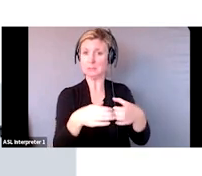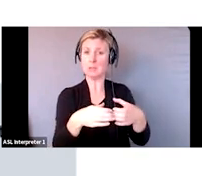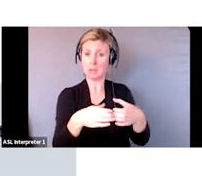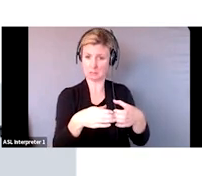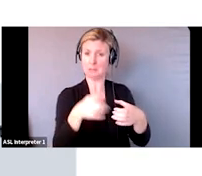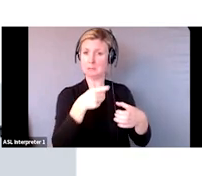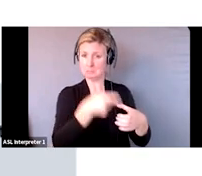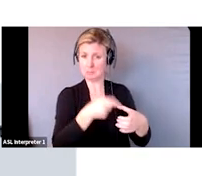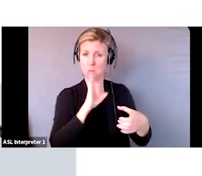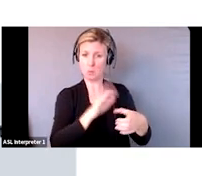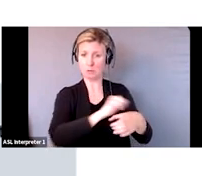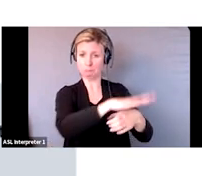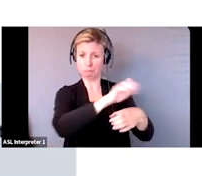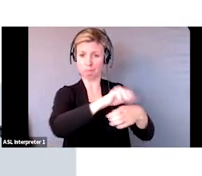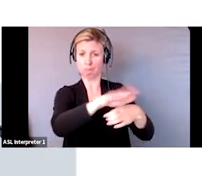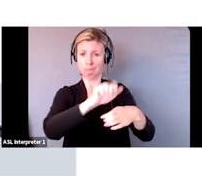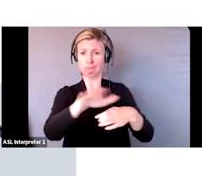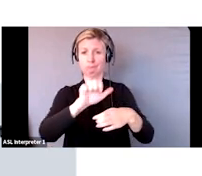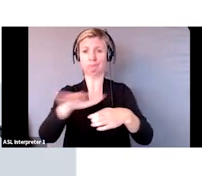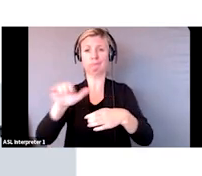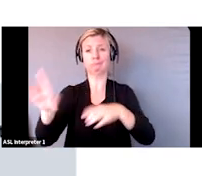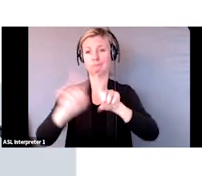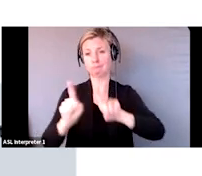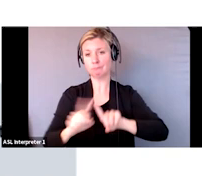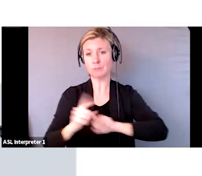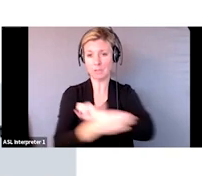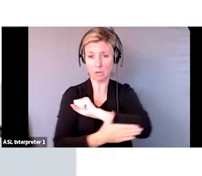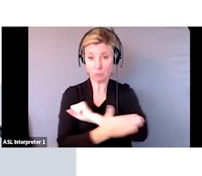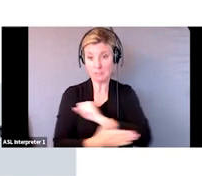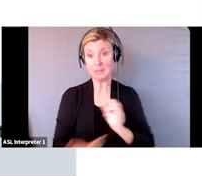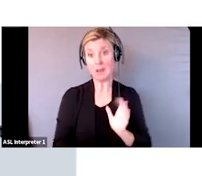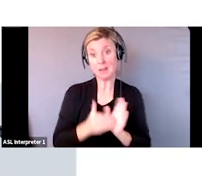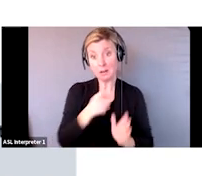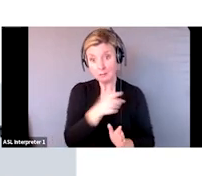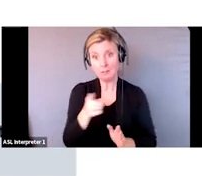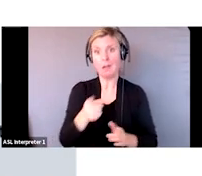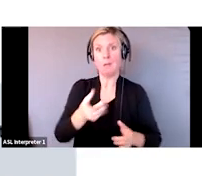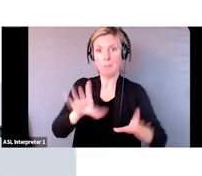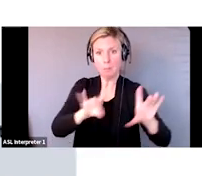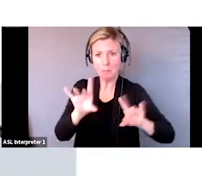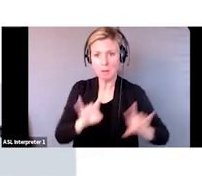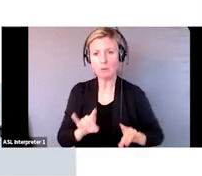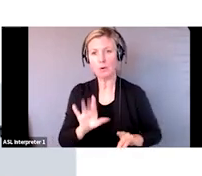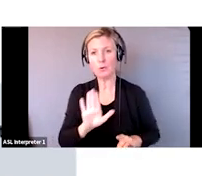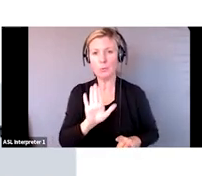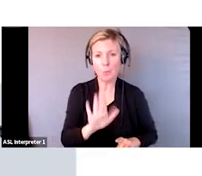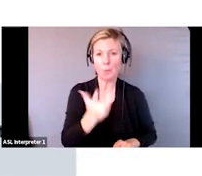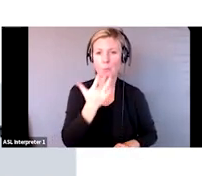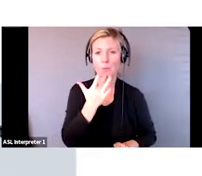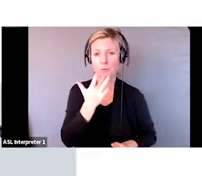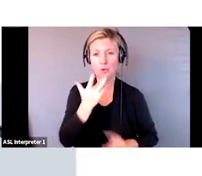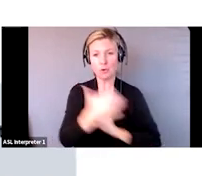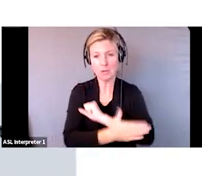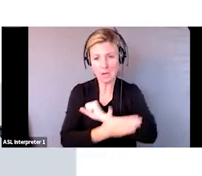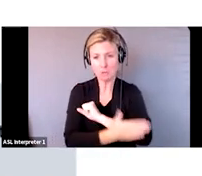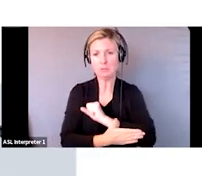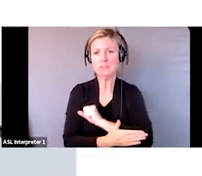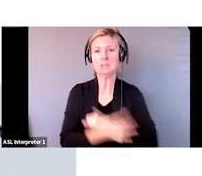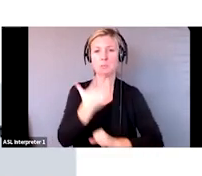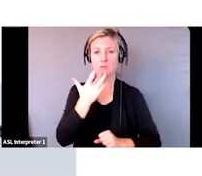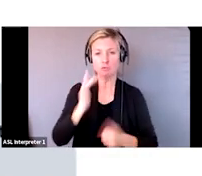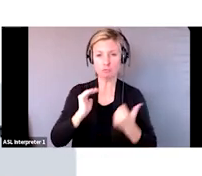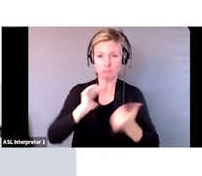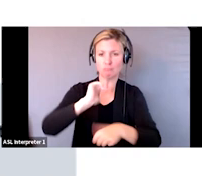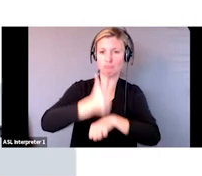different countries in which you are interested in filing your trademark application. So you do have a